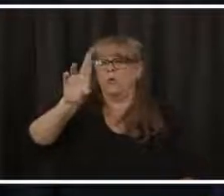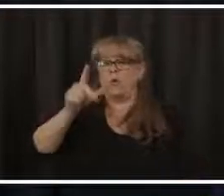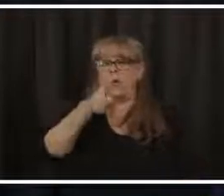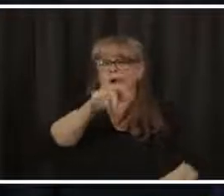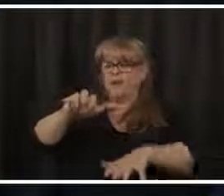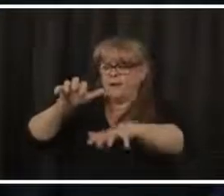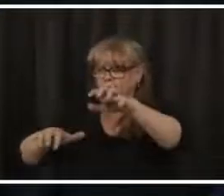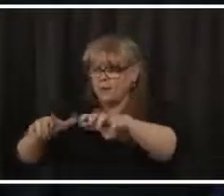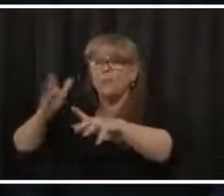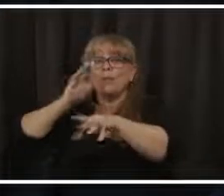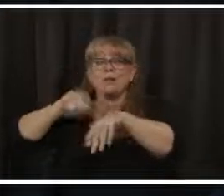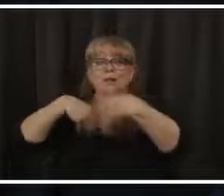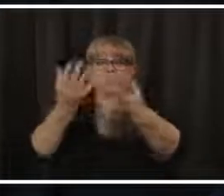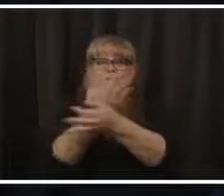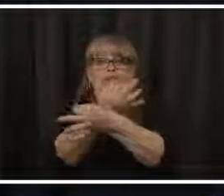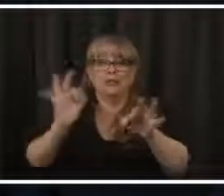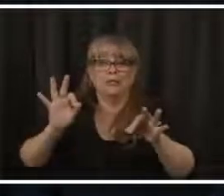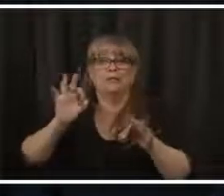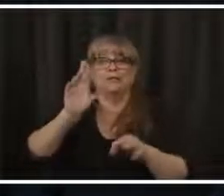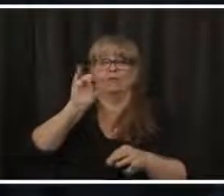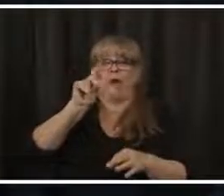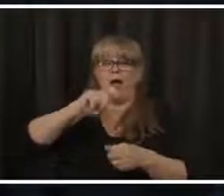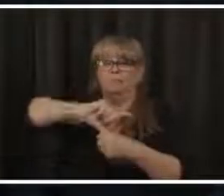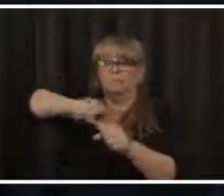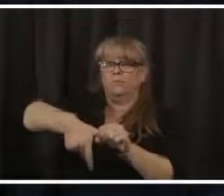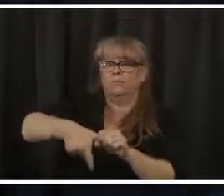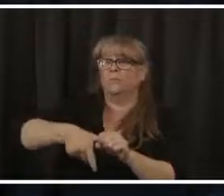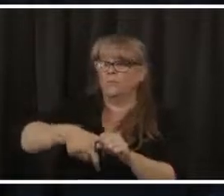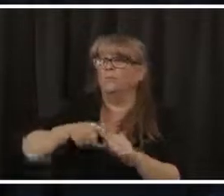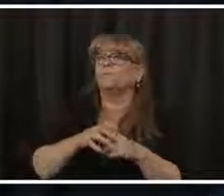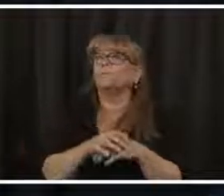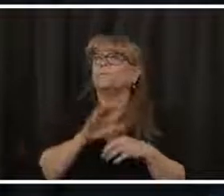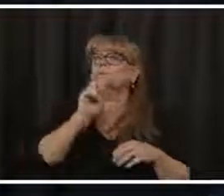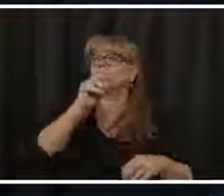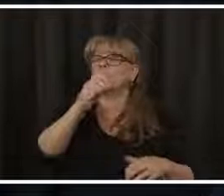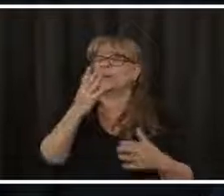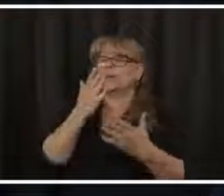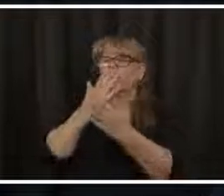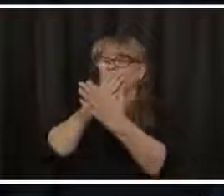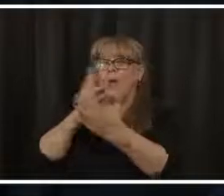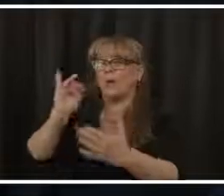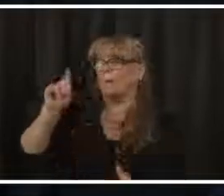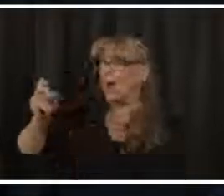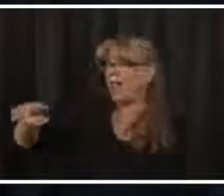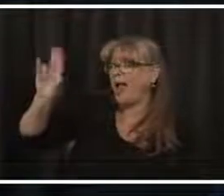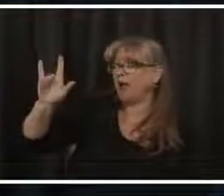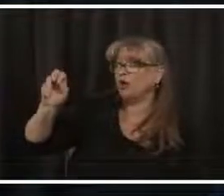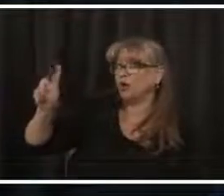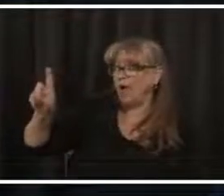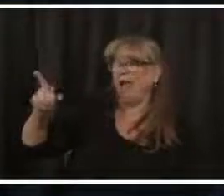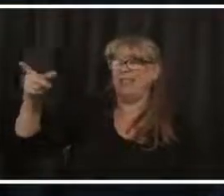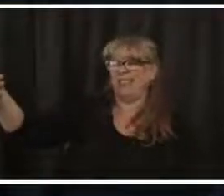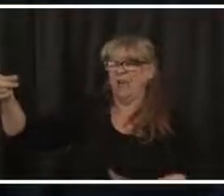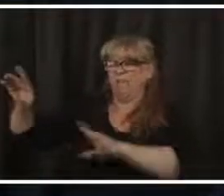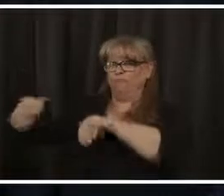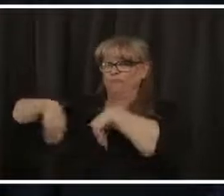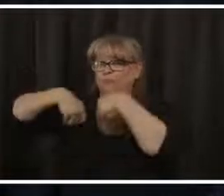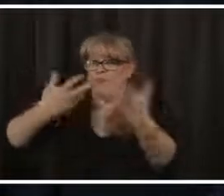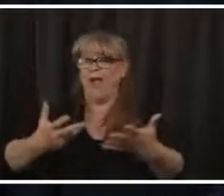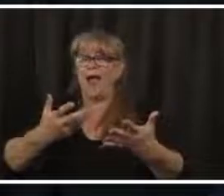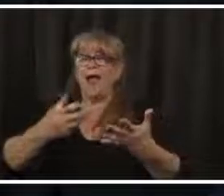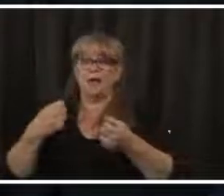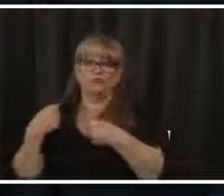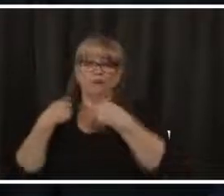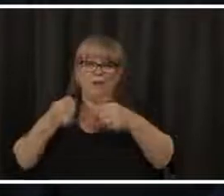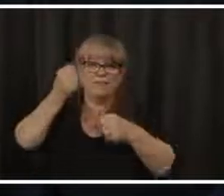Ride United program for that. So, you don't drive, you can't get out on your own,